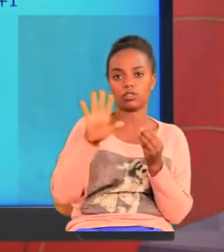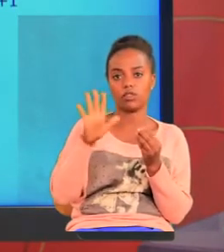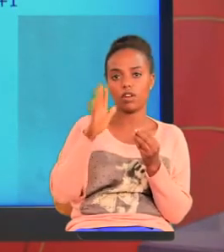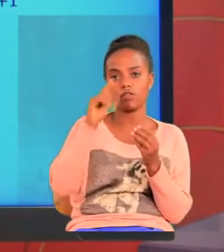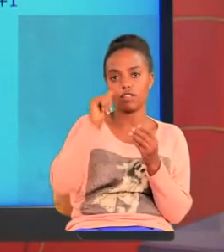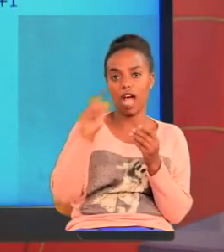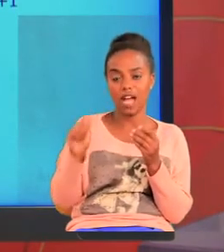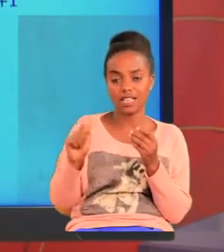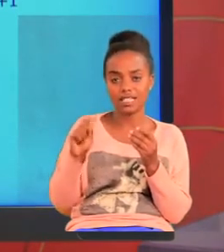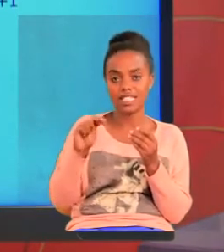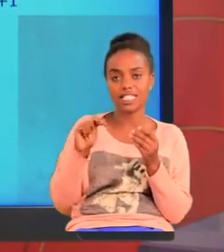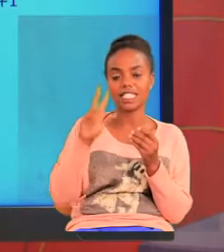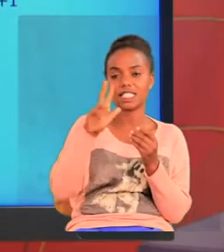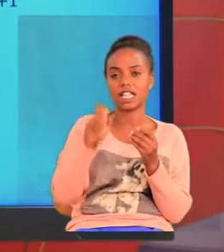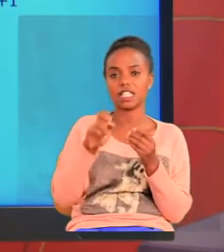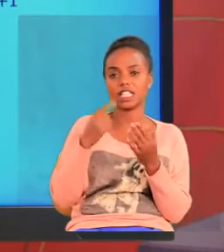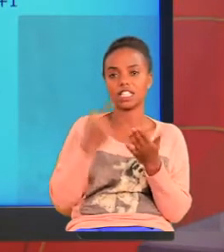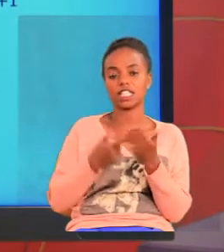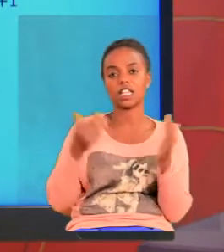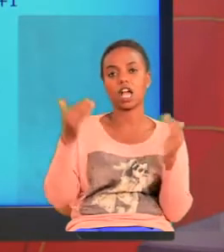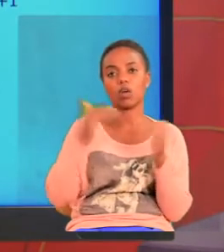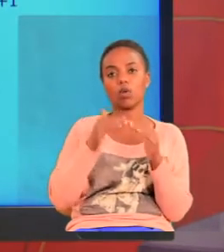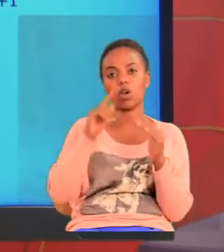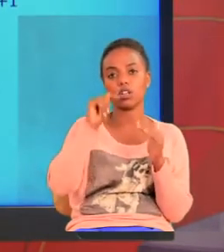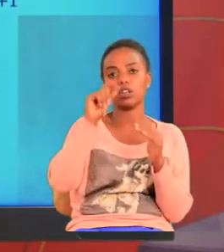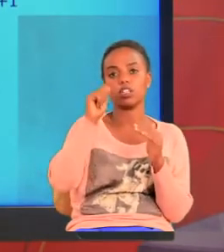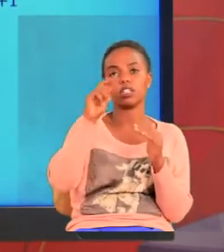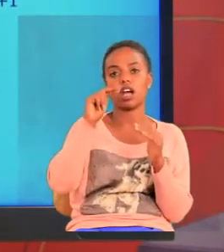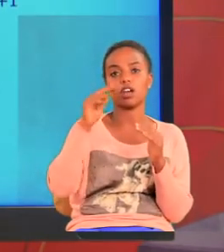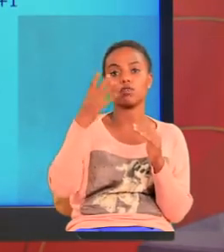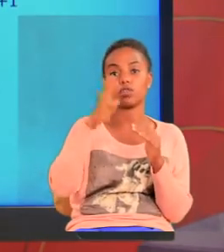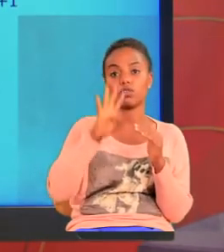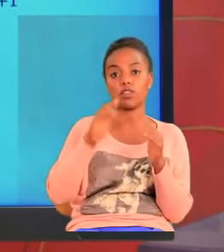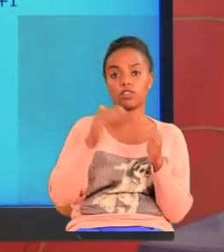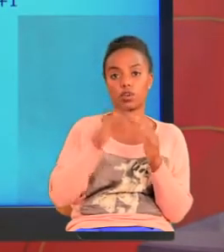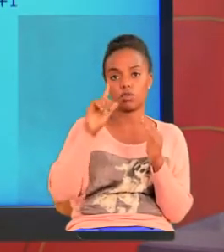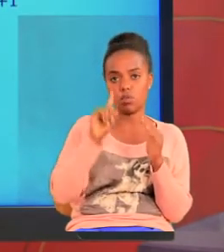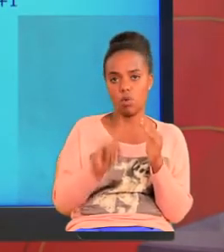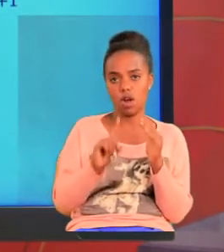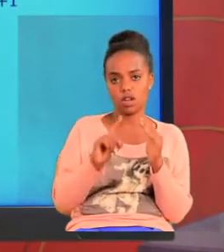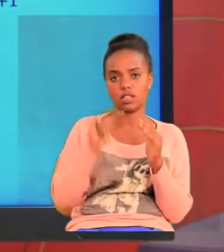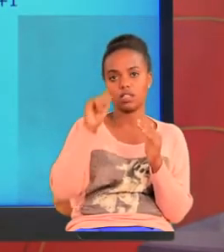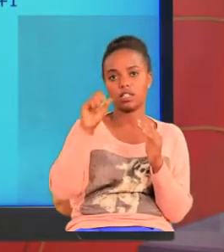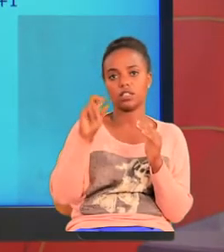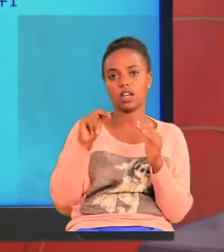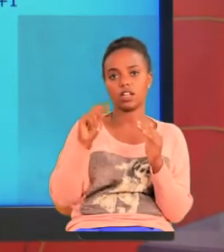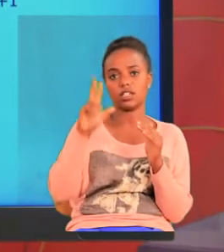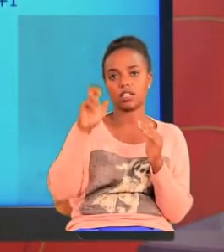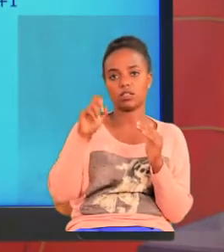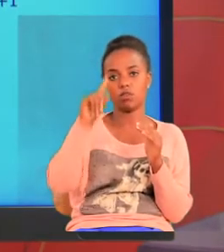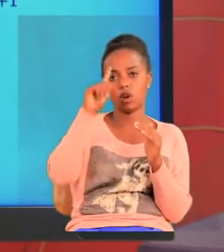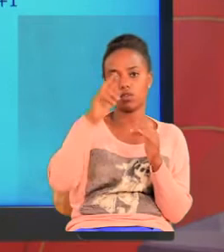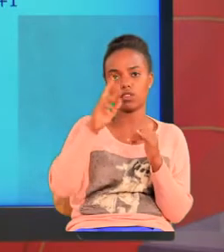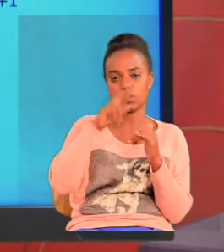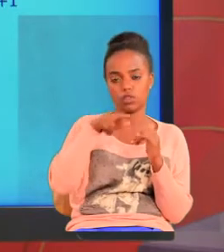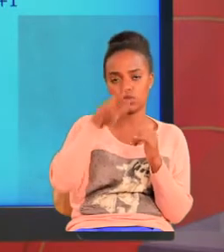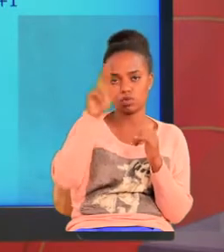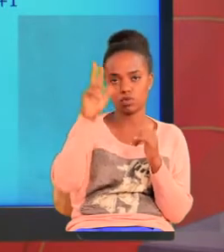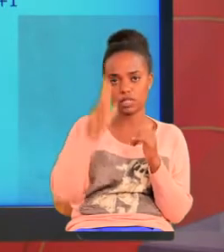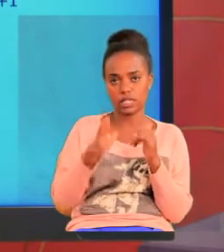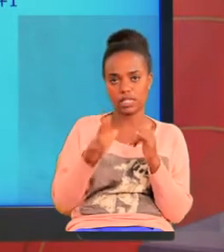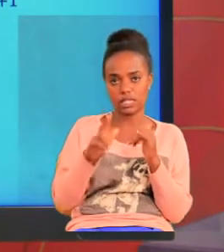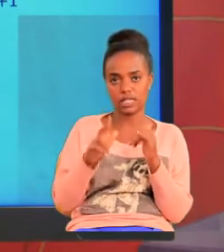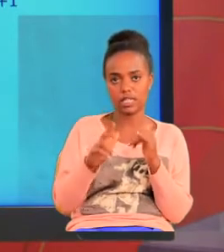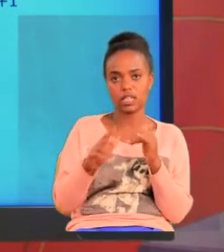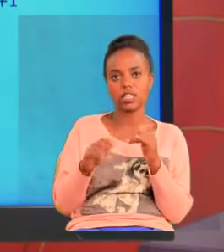30. So this gives you tan 45 is this 1, tan 30 1 over root 3 divided by